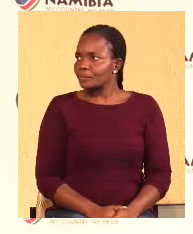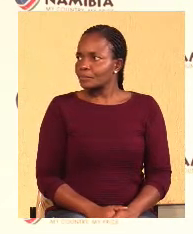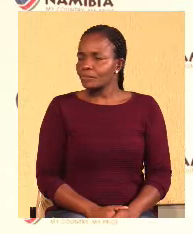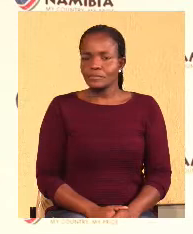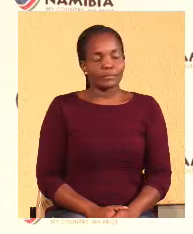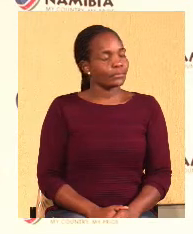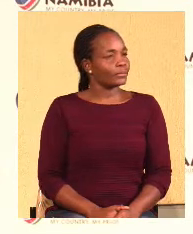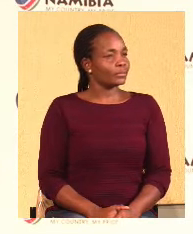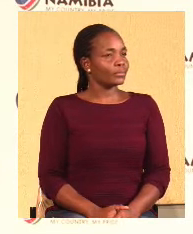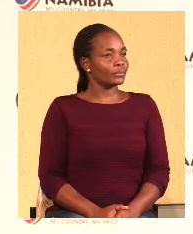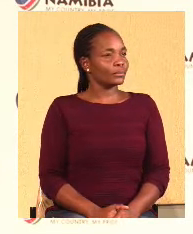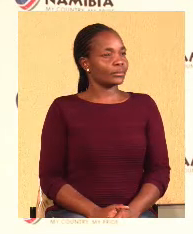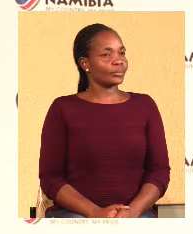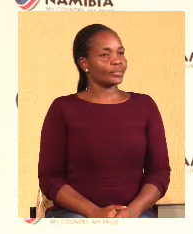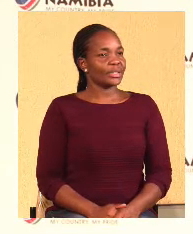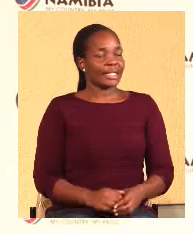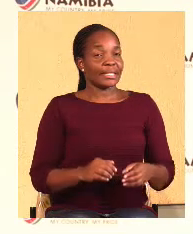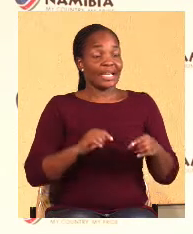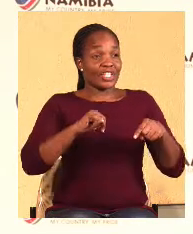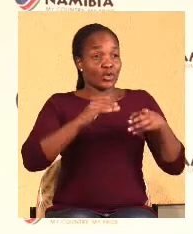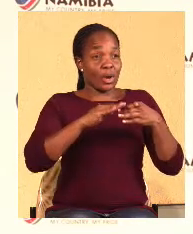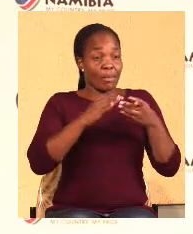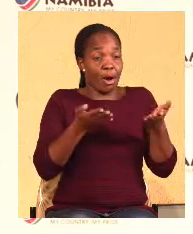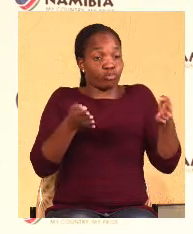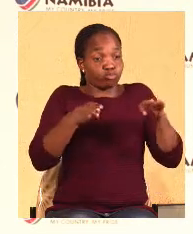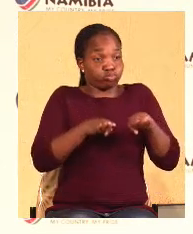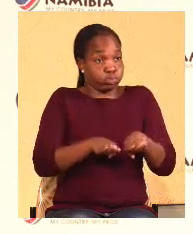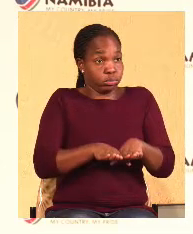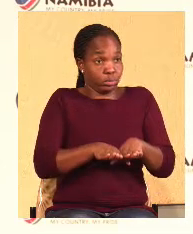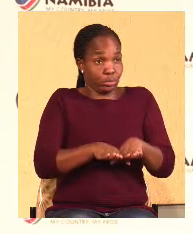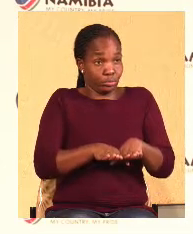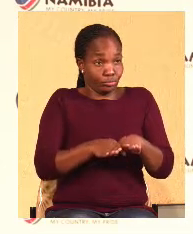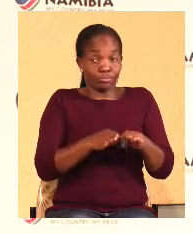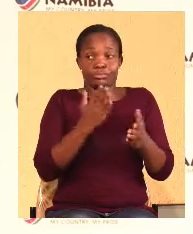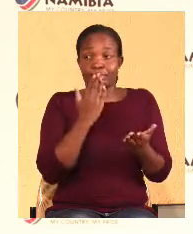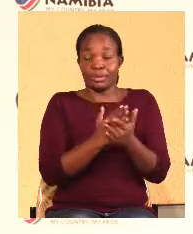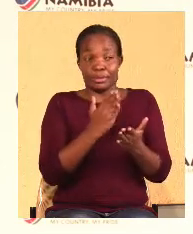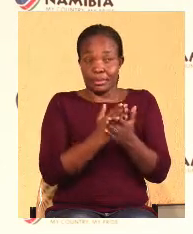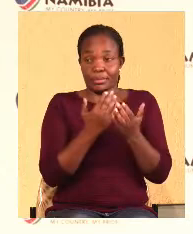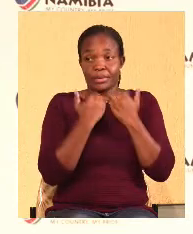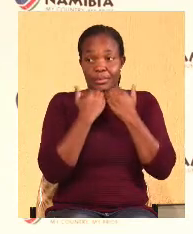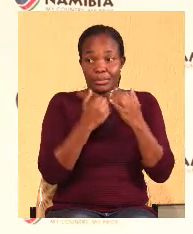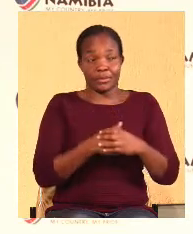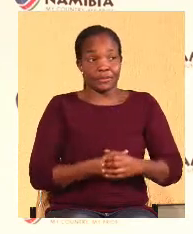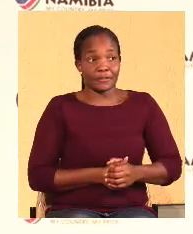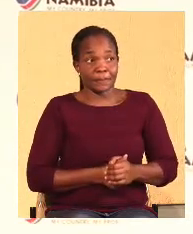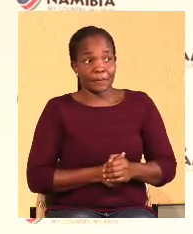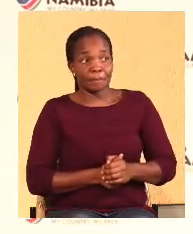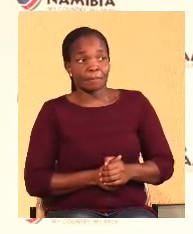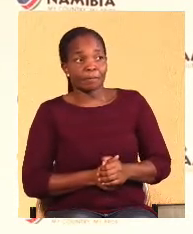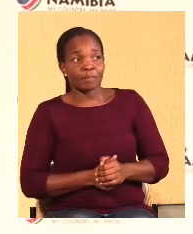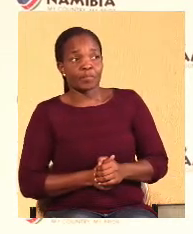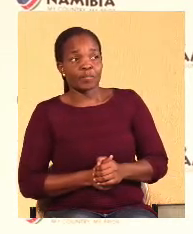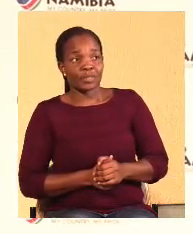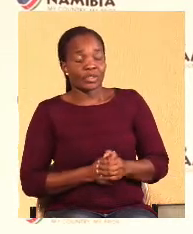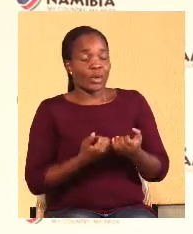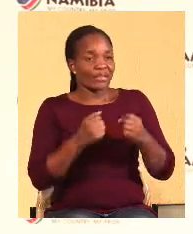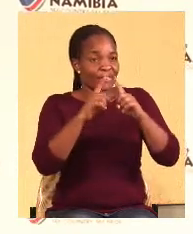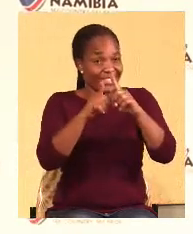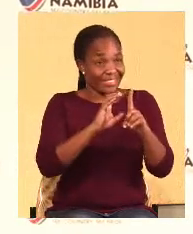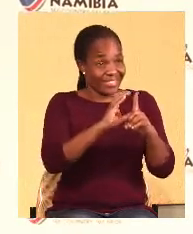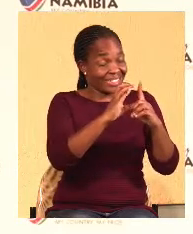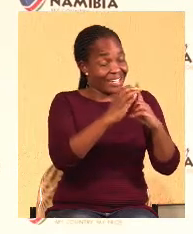the conversation around funerals is delicate, because it also has to do with religious and cultural practices, but